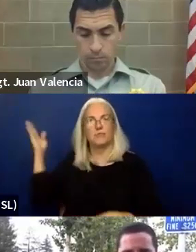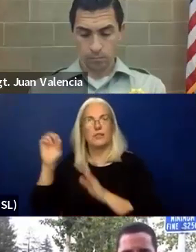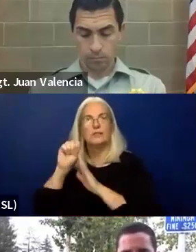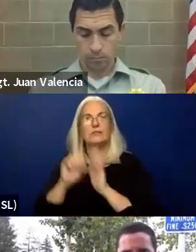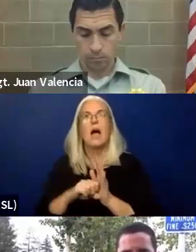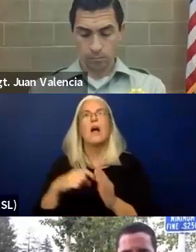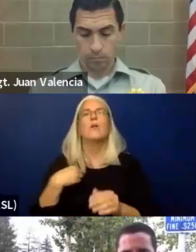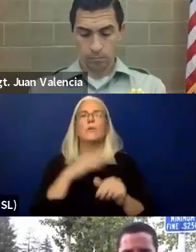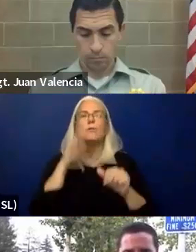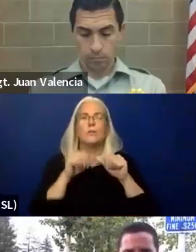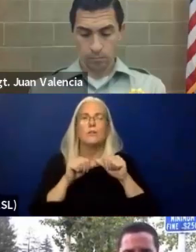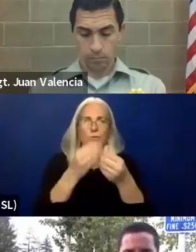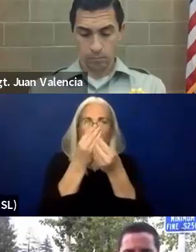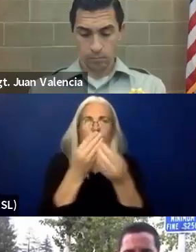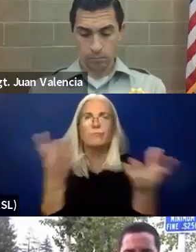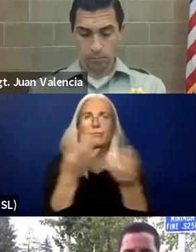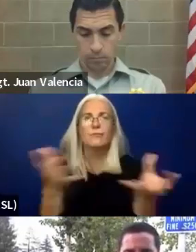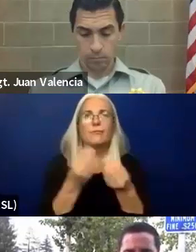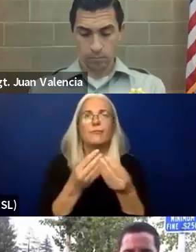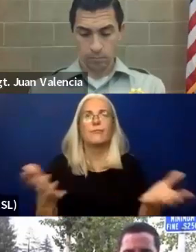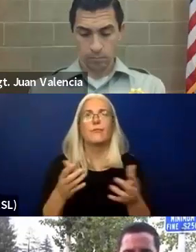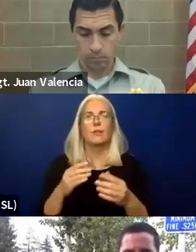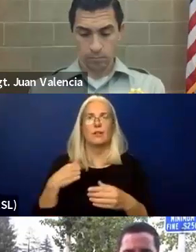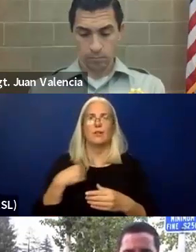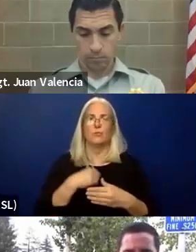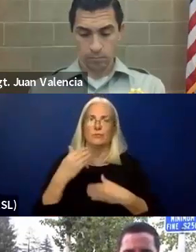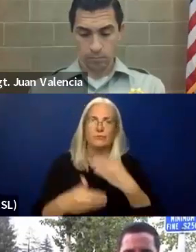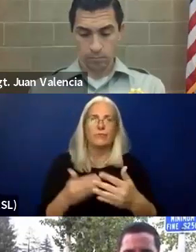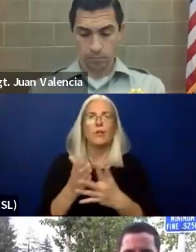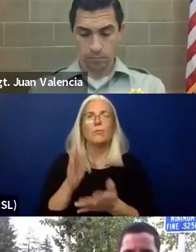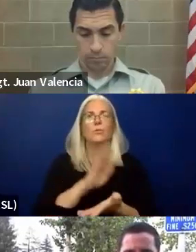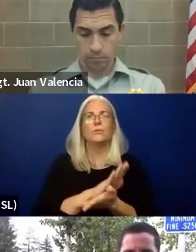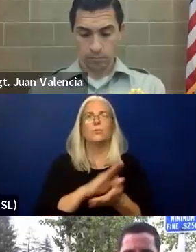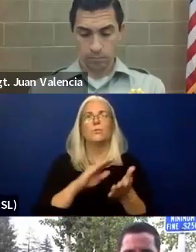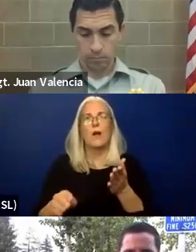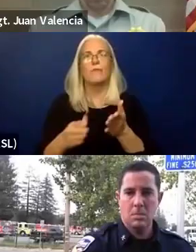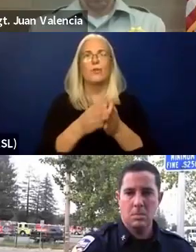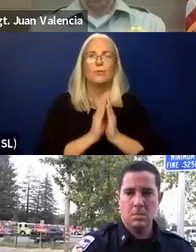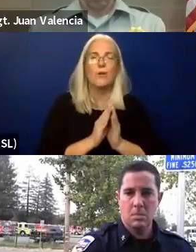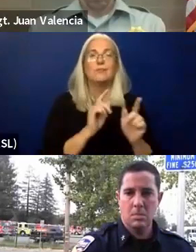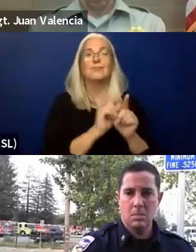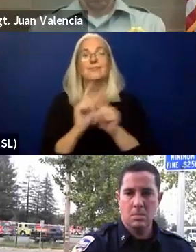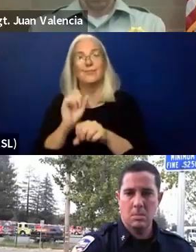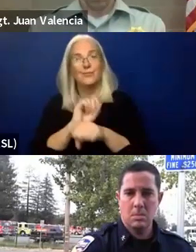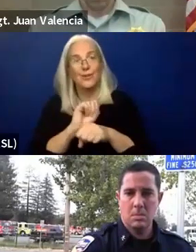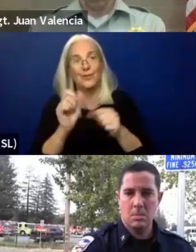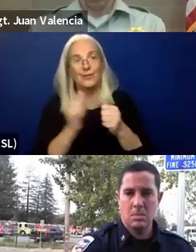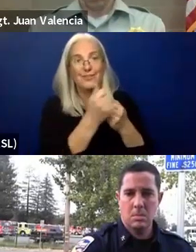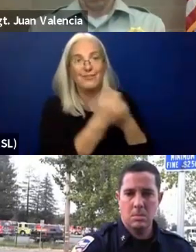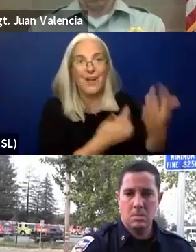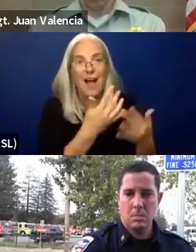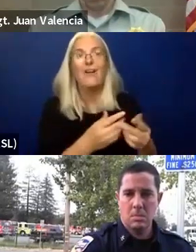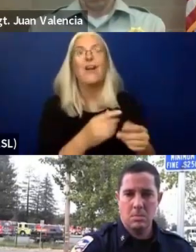the waivers along with the fires and of course COVID in the background. So thank you very much. Stay